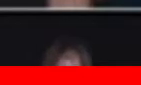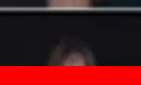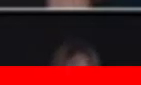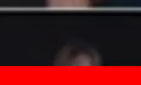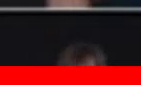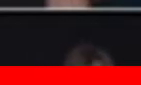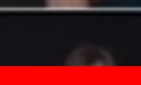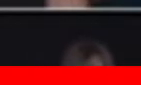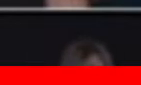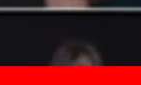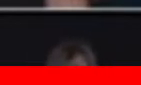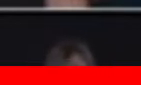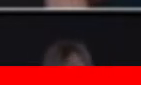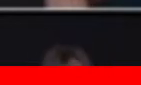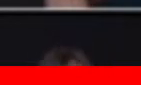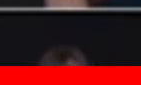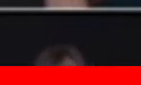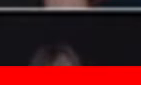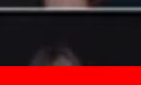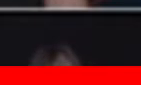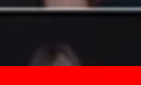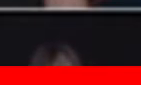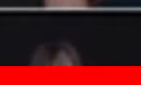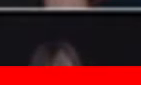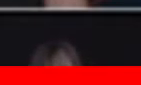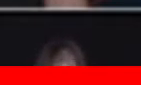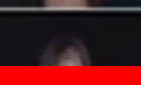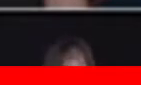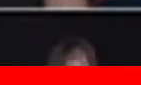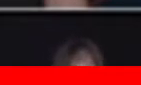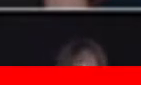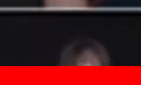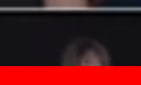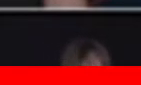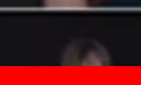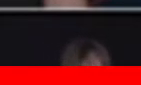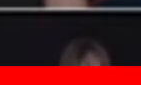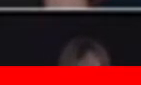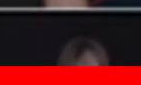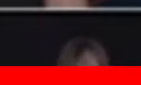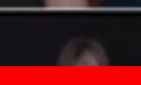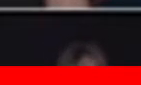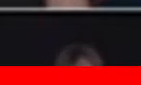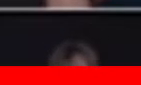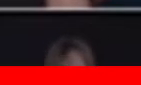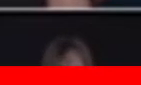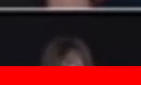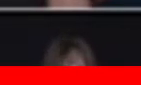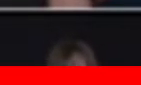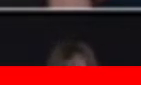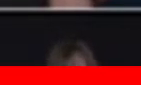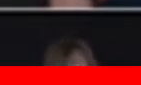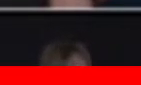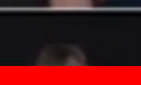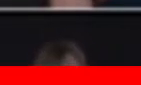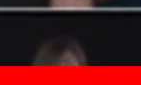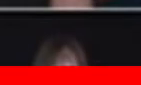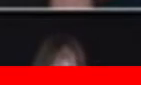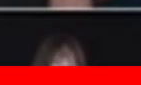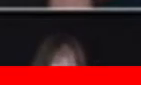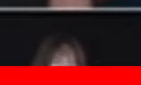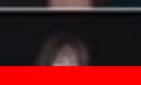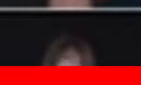address increasing health capacity challenges. We must also take these steps to reduce the impacts on our long-term care homes